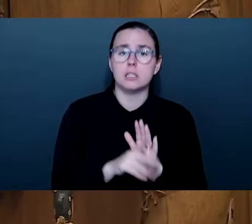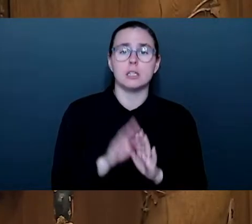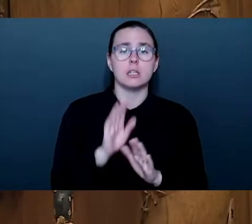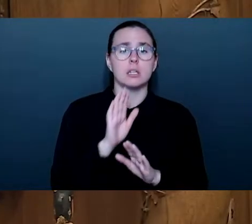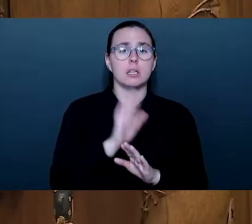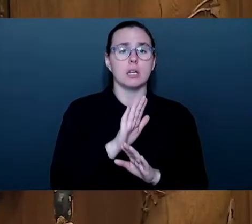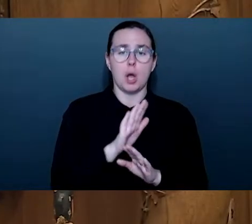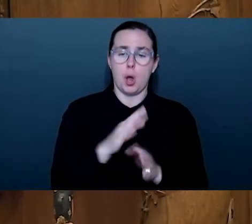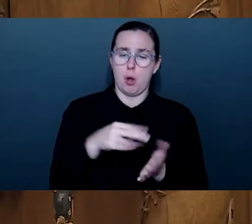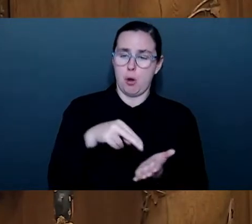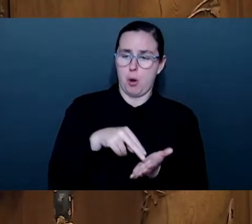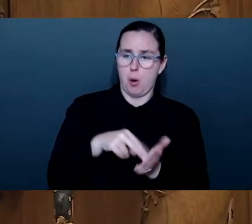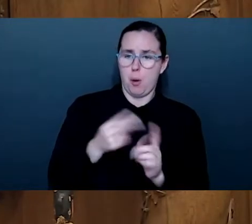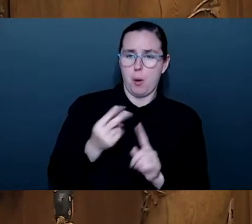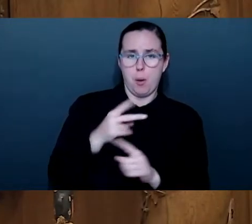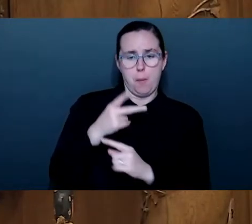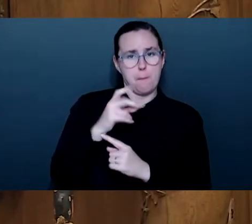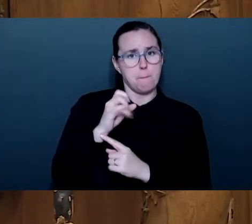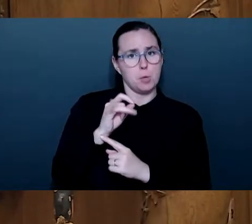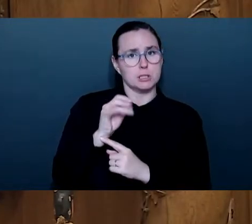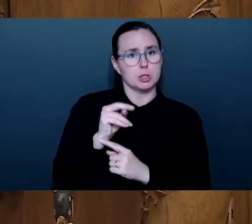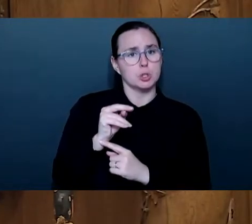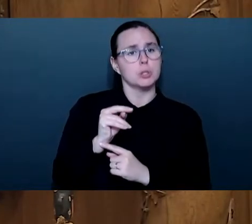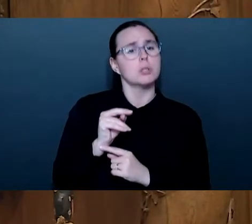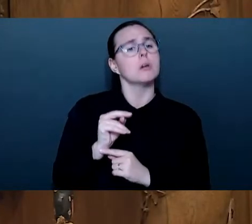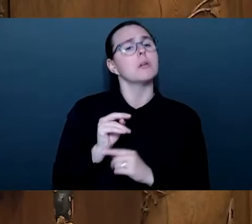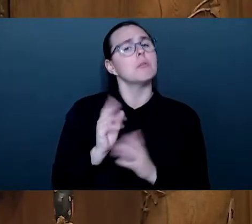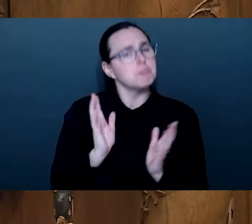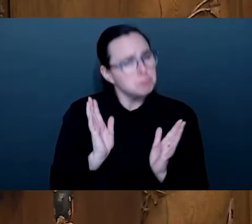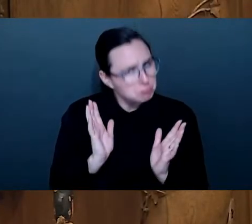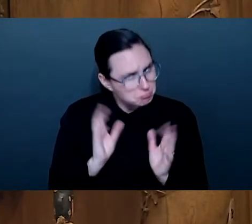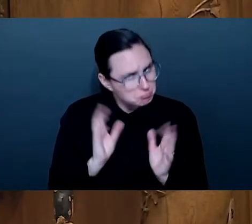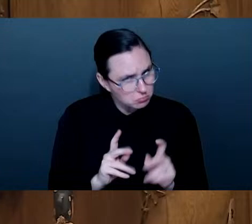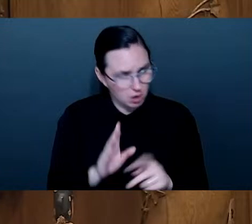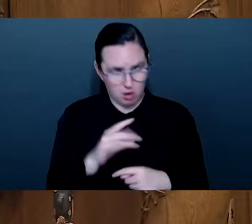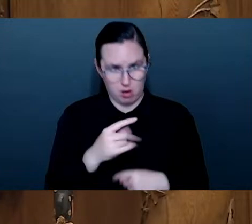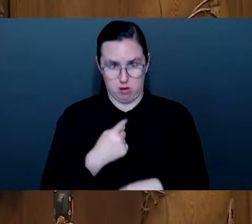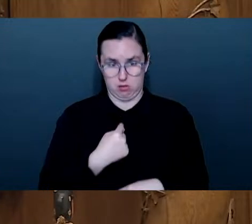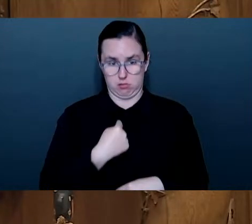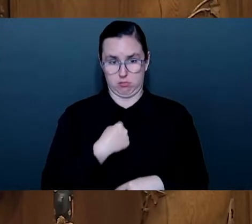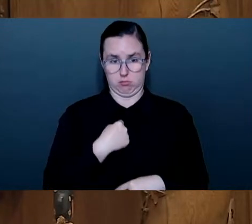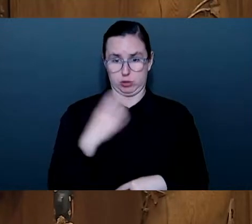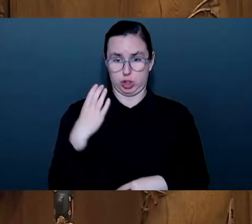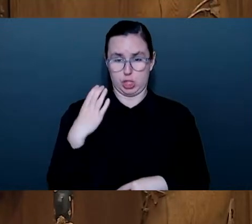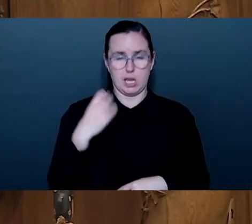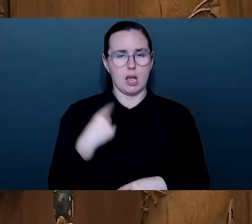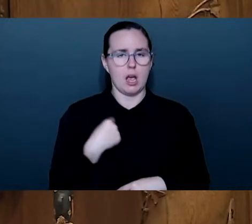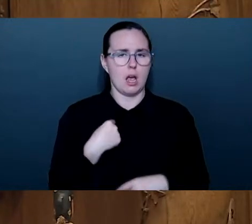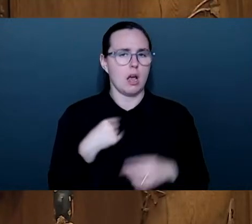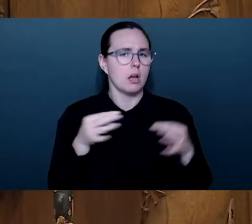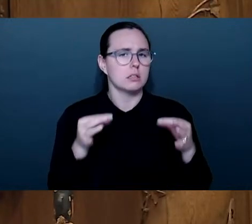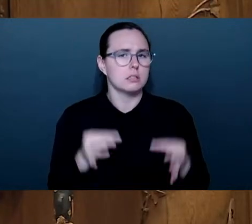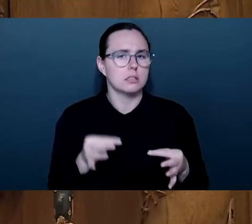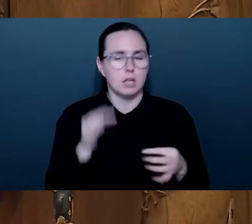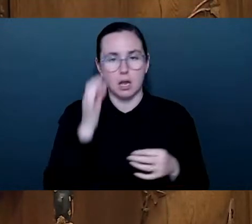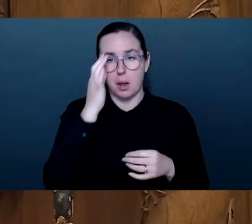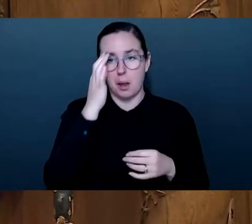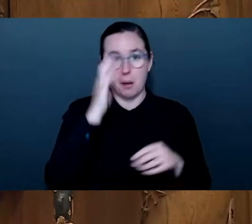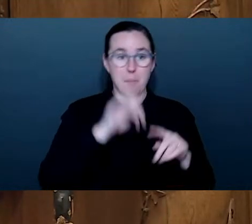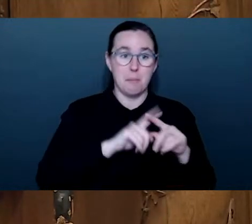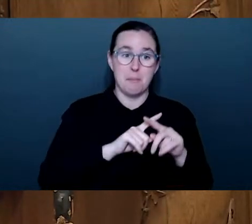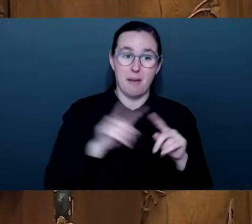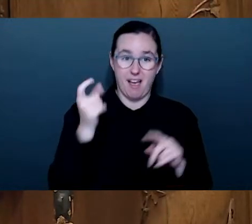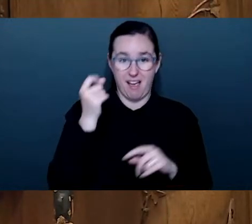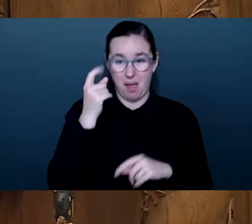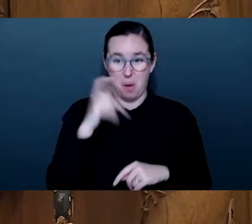But rather than directing personal insults at one another, members are asked to focus their comments on